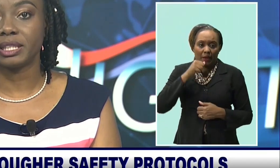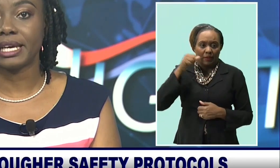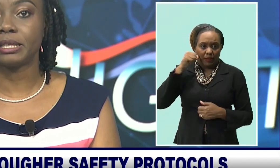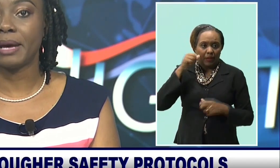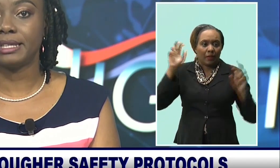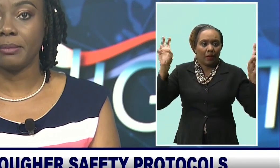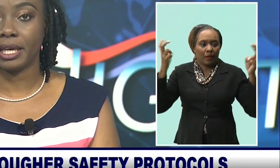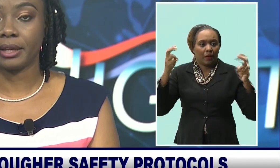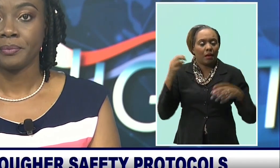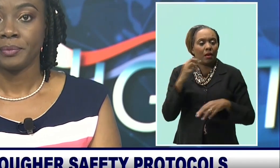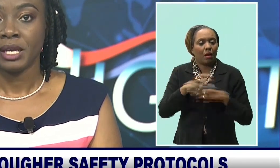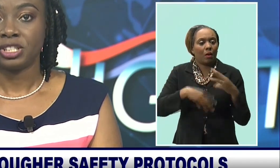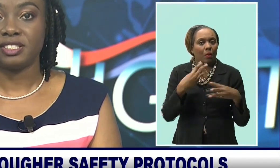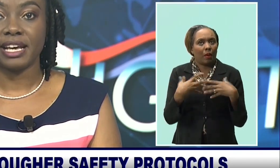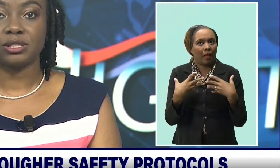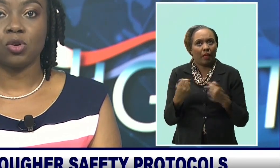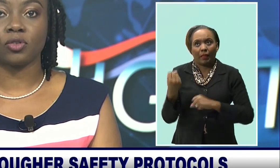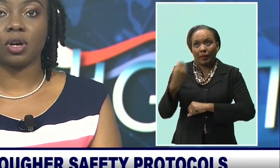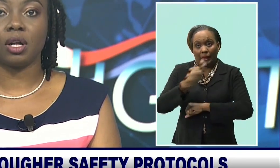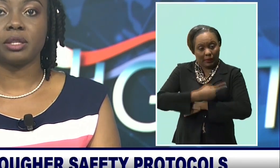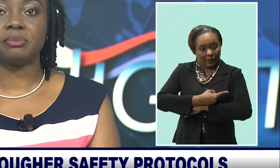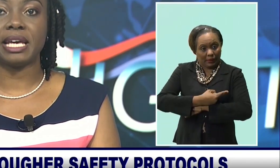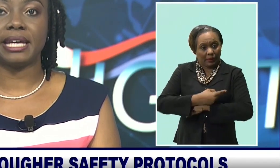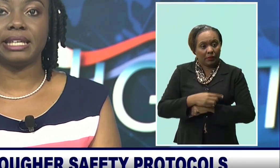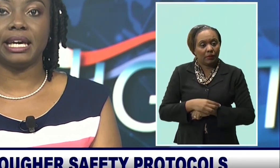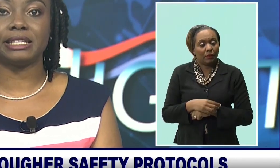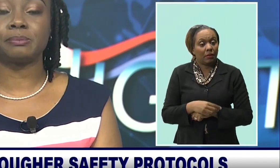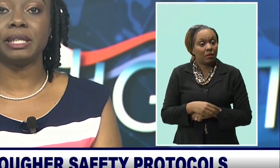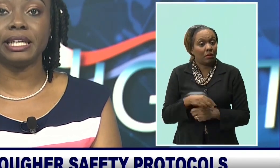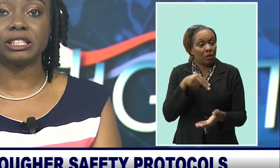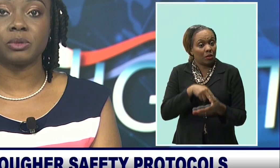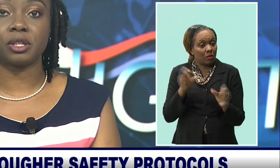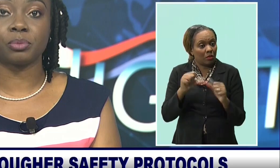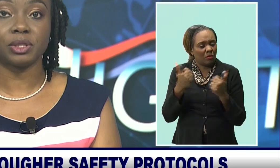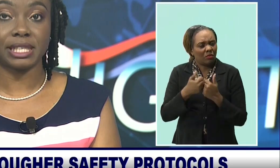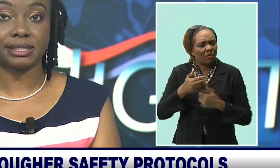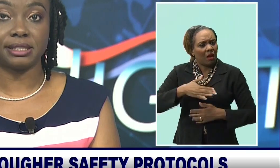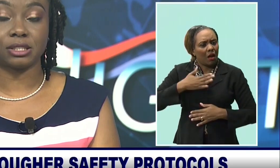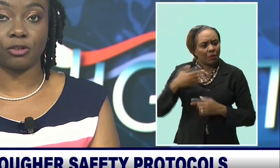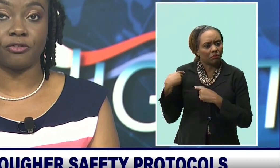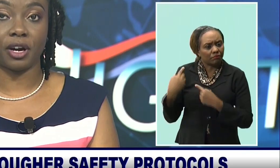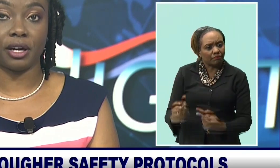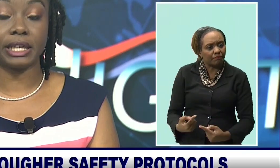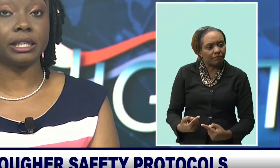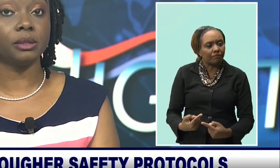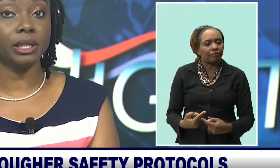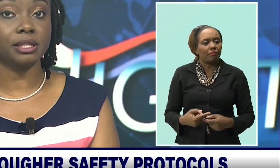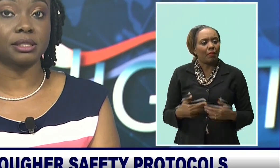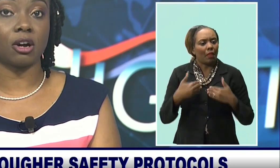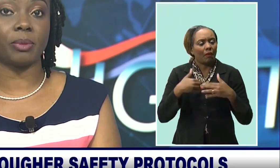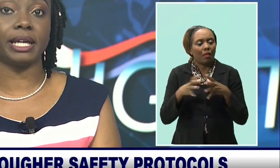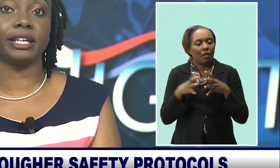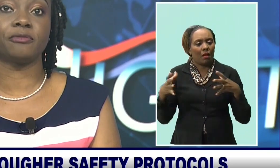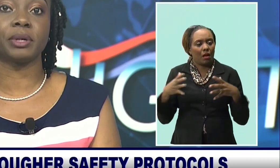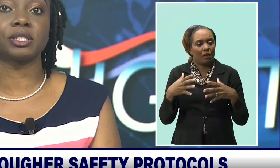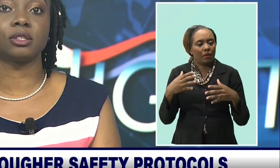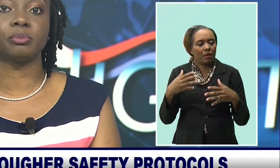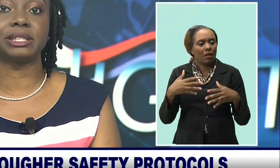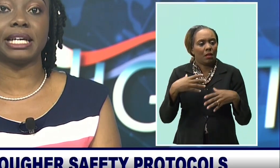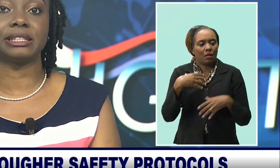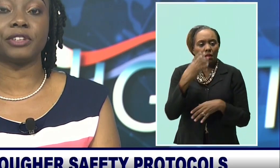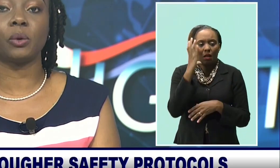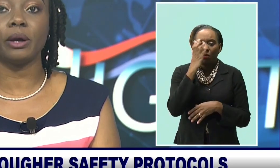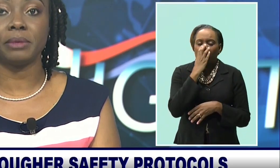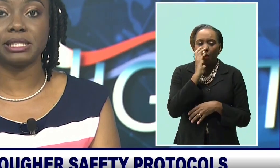grapples with the deadly pandemic. She says overall the BNA is pleased with the processes so far, including the stockpiling of